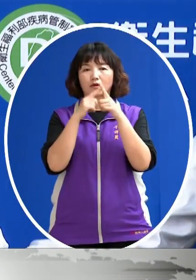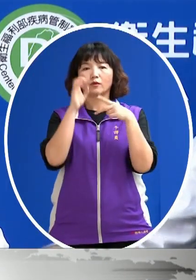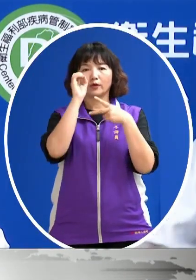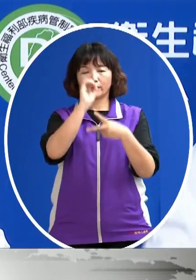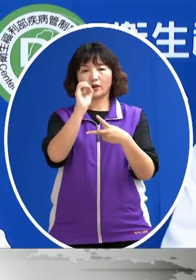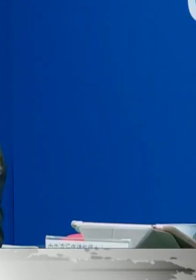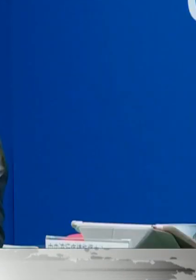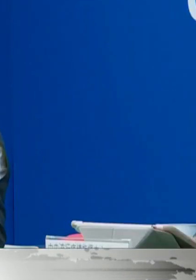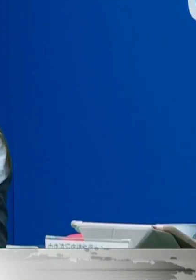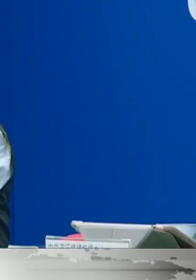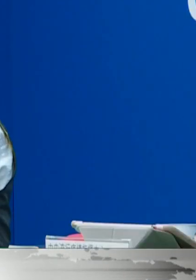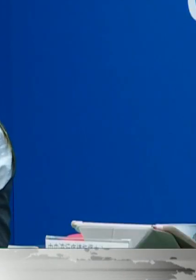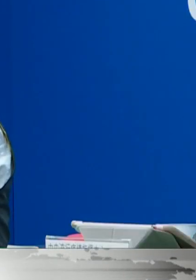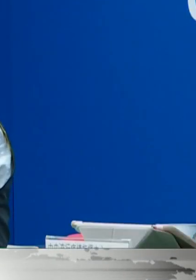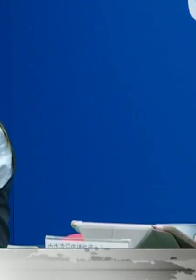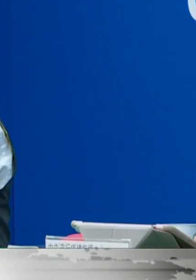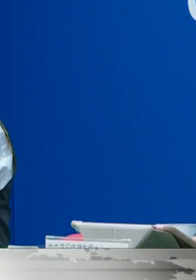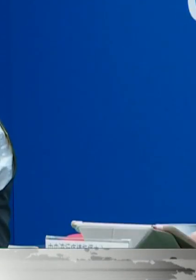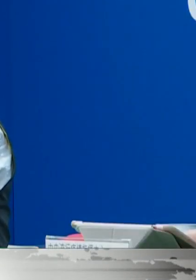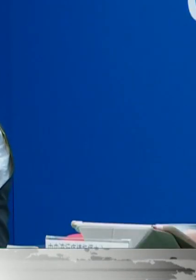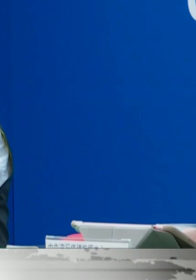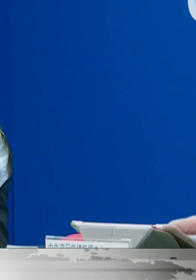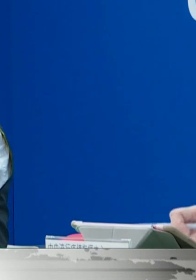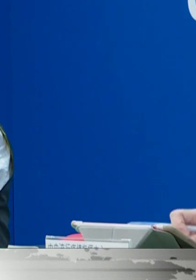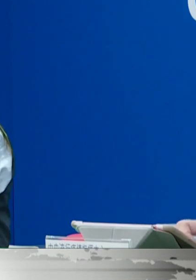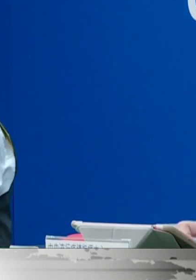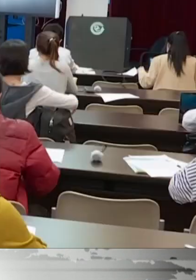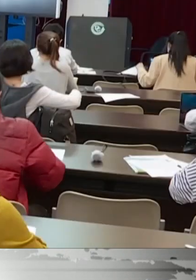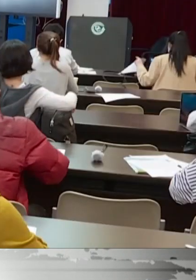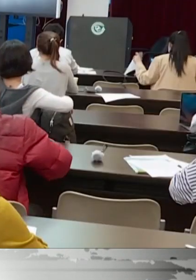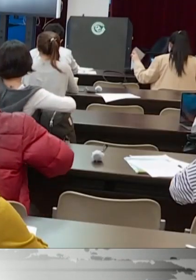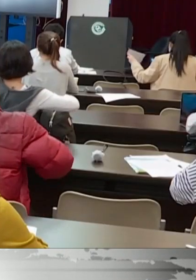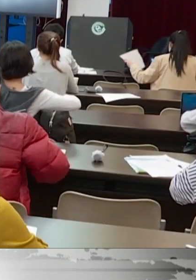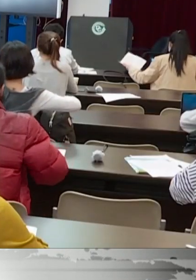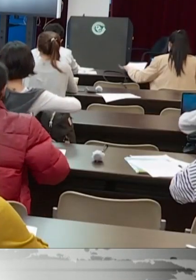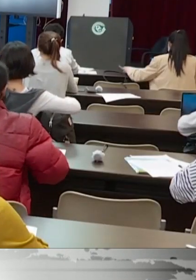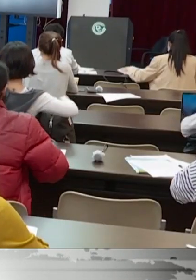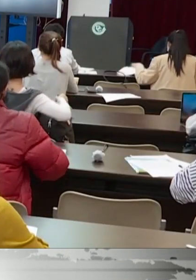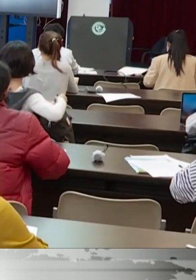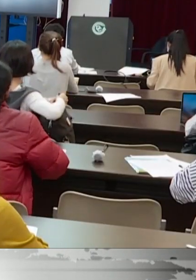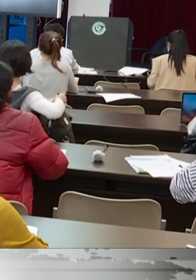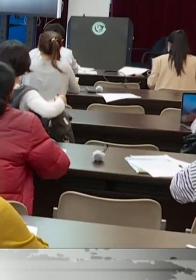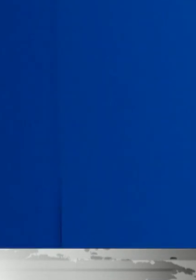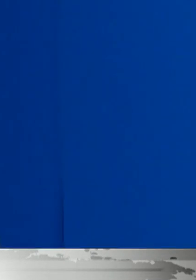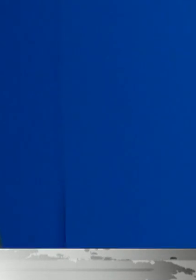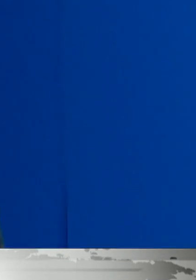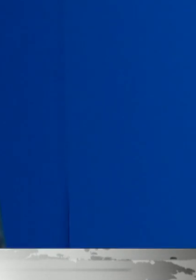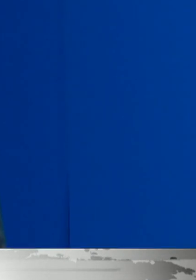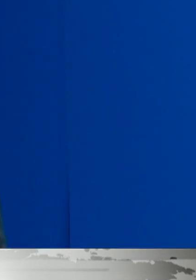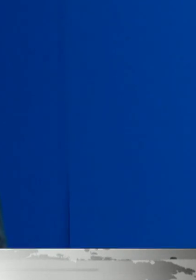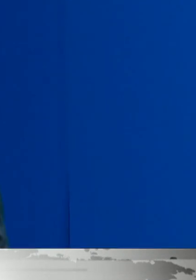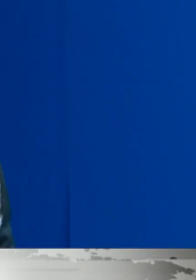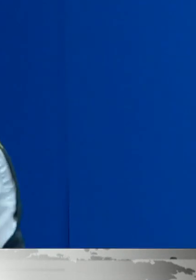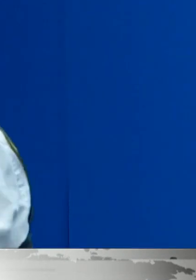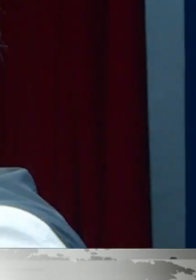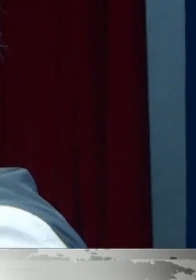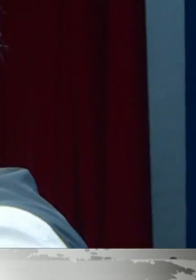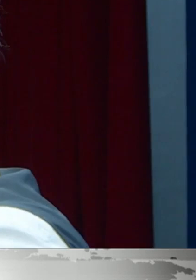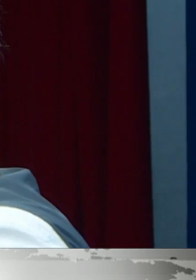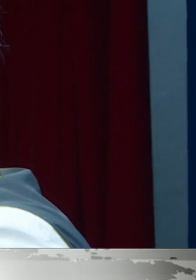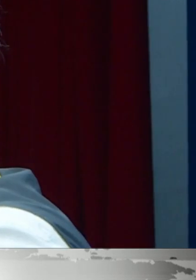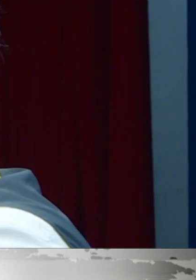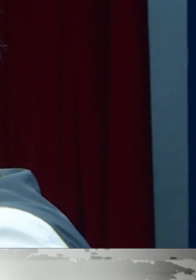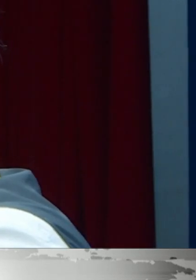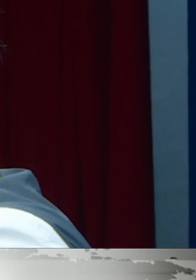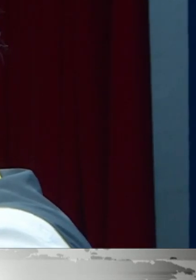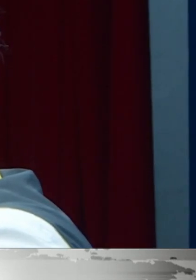The mood is palpably lighter at the Central Epidemic Command Center after two consecutive days with no new cases. Even the health minister allowed himself a